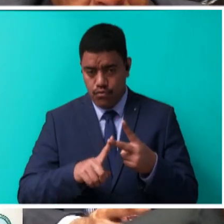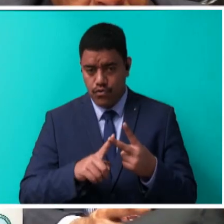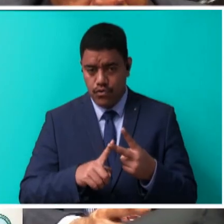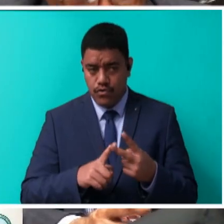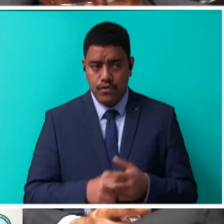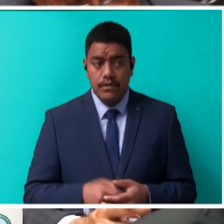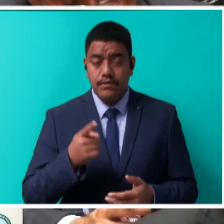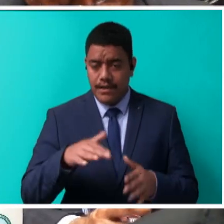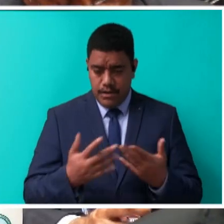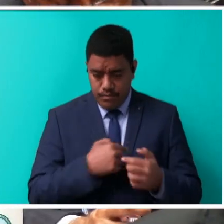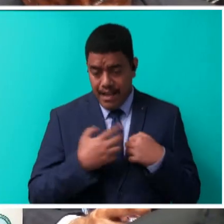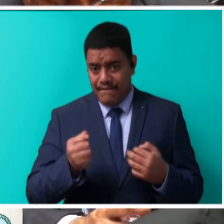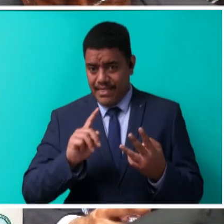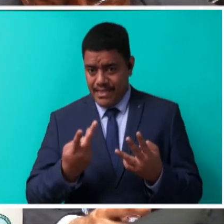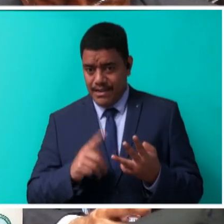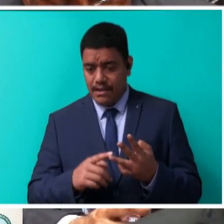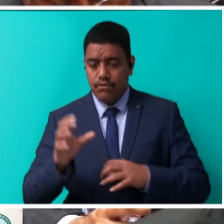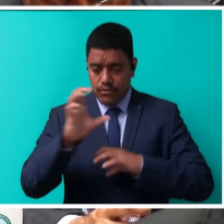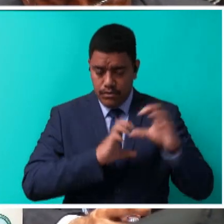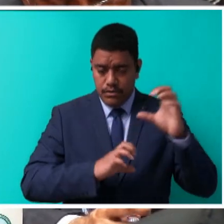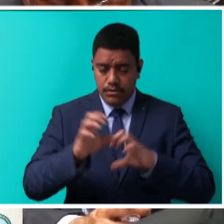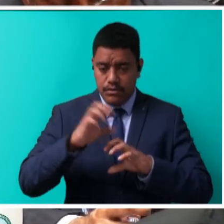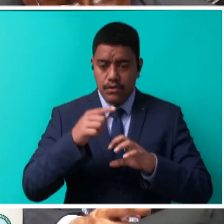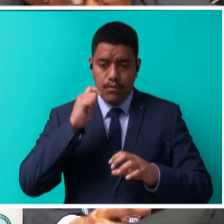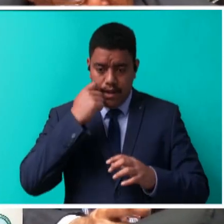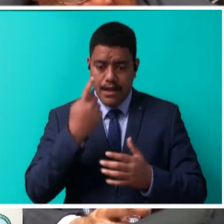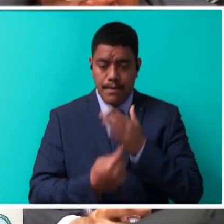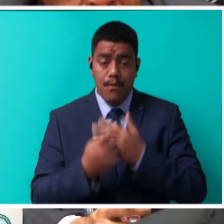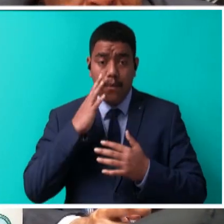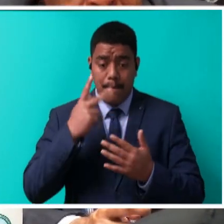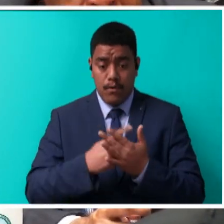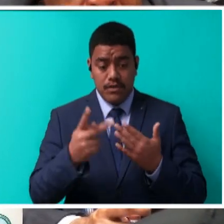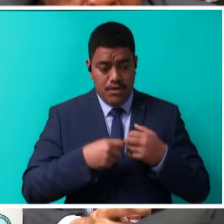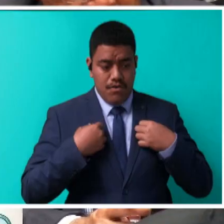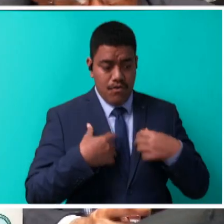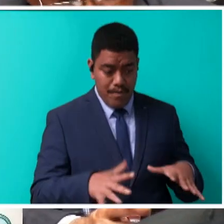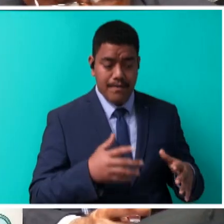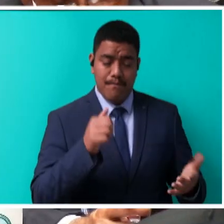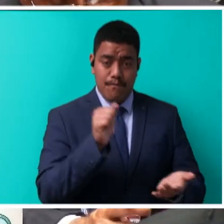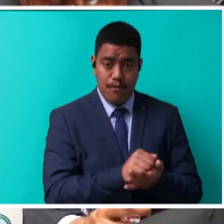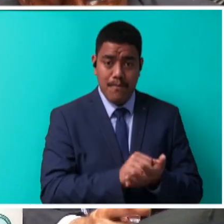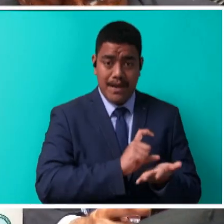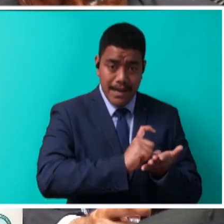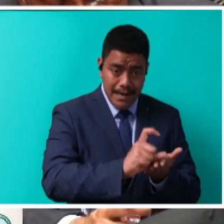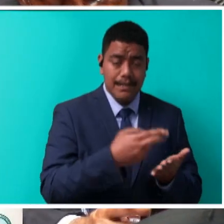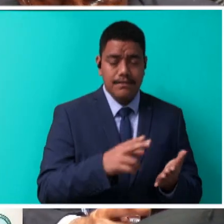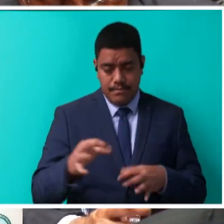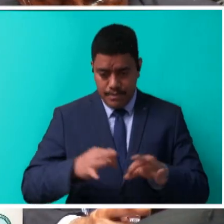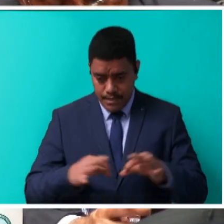Procurement is underway and construction will proceed once the project lead consultant is secured. Plans